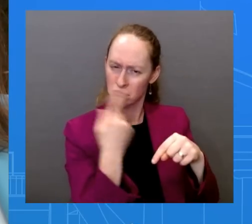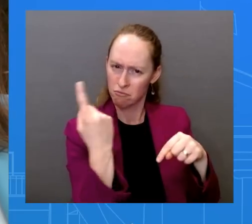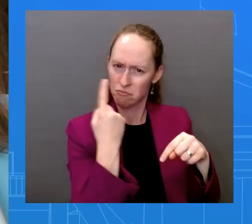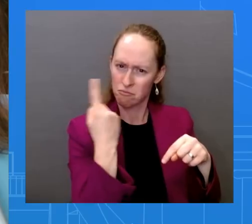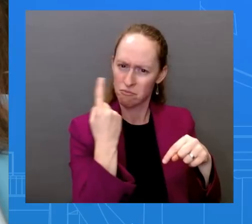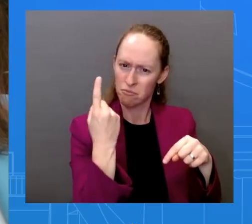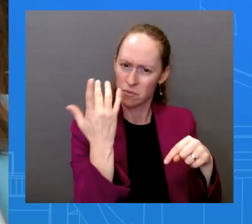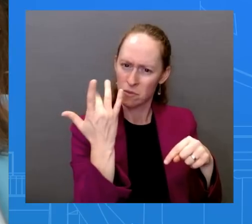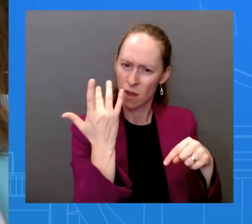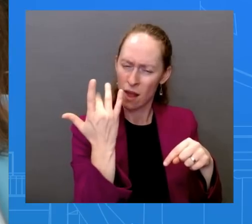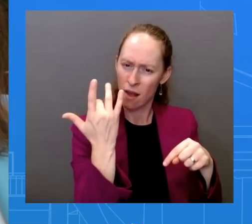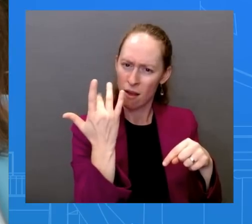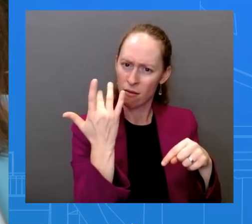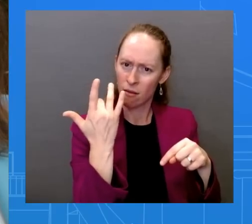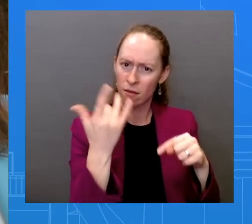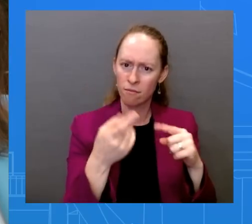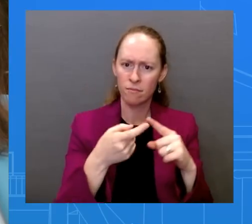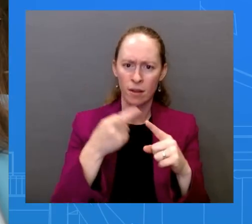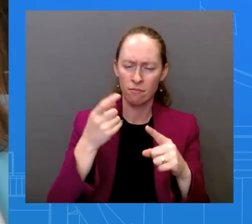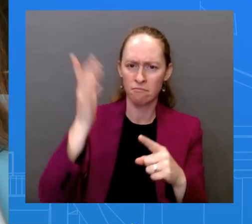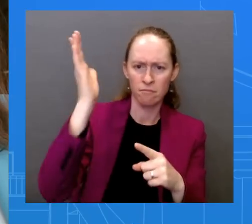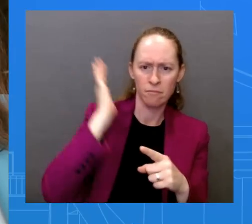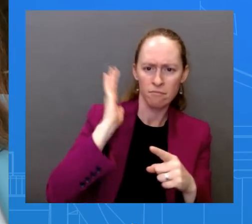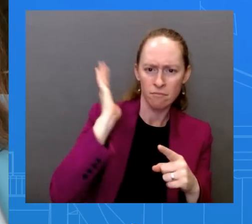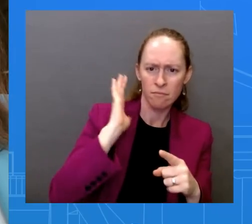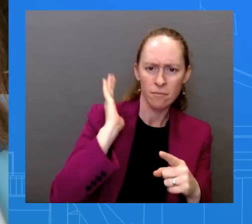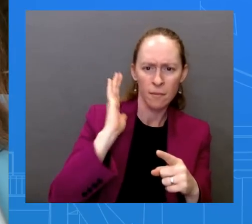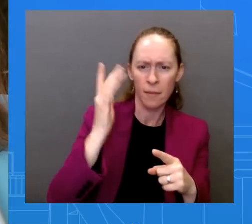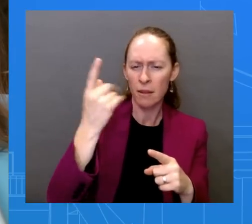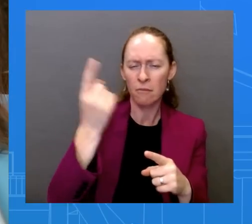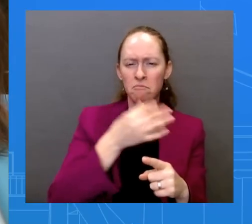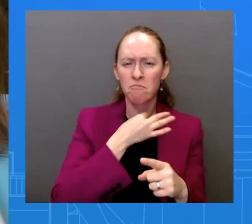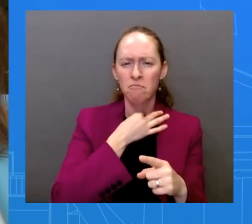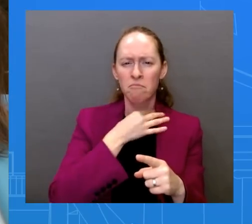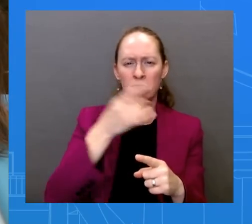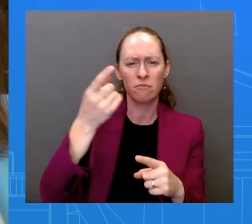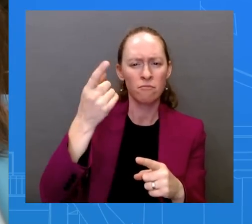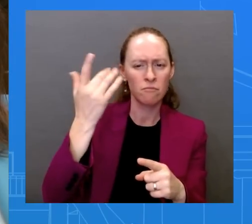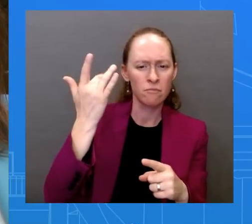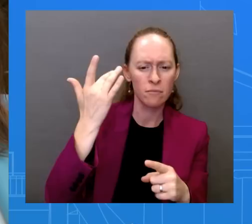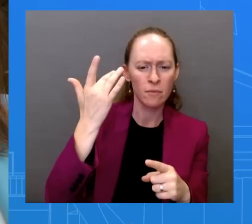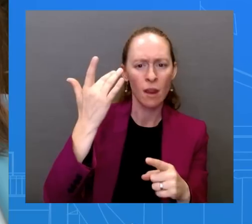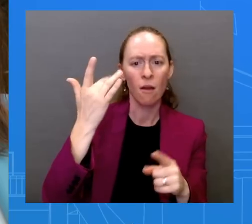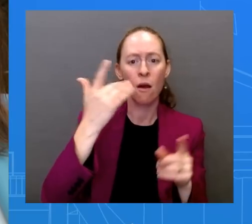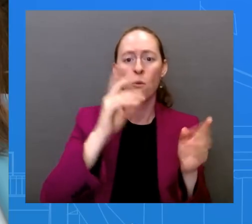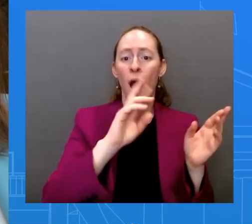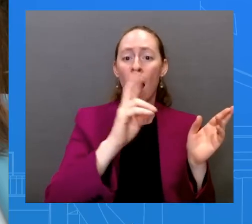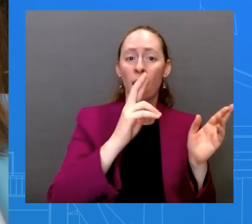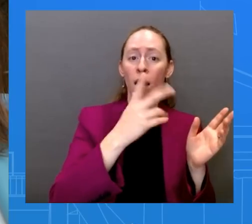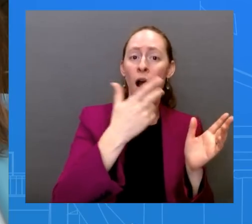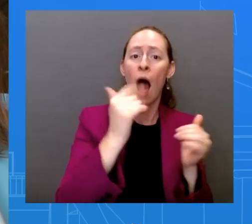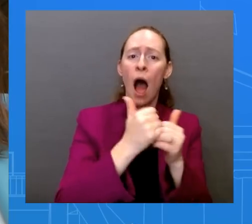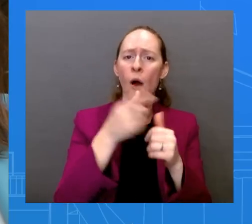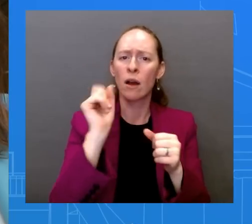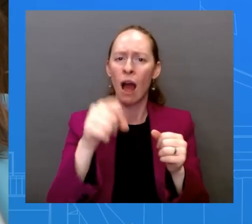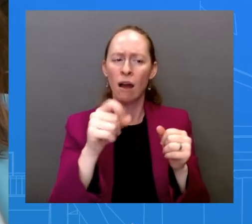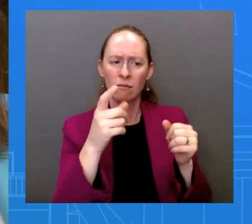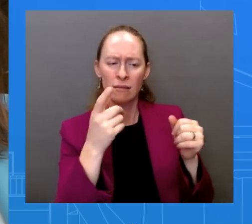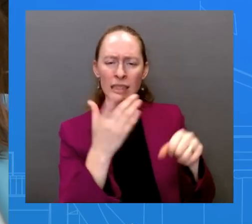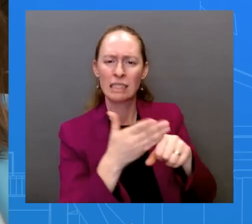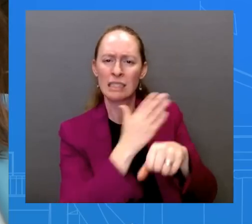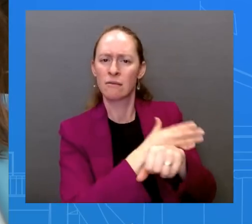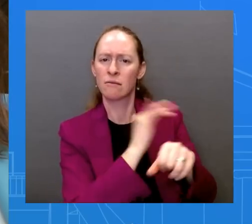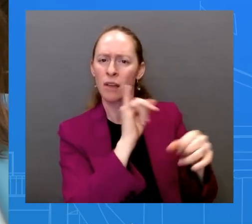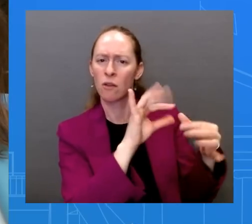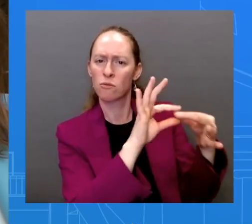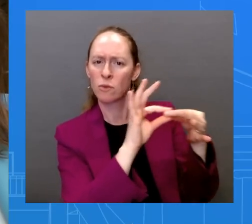good stand? And was part of this about repairing the relationship? And then separately from that, it's a little bit